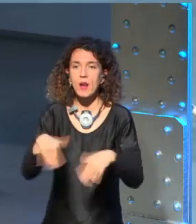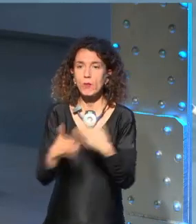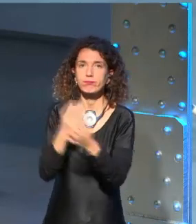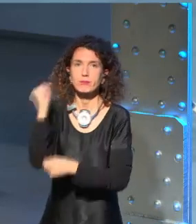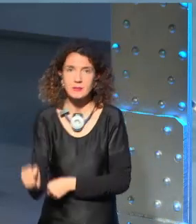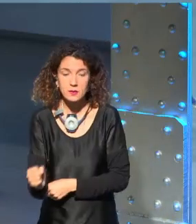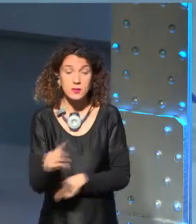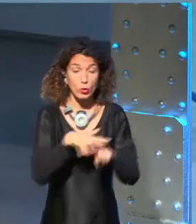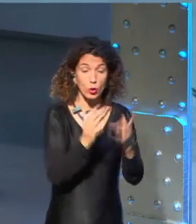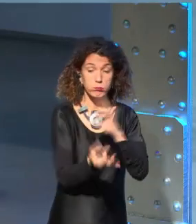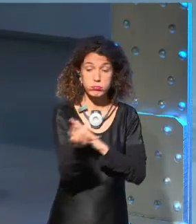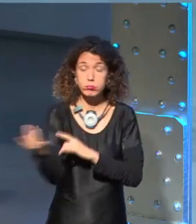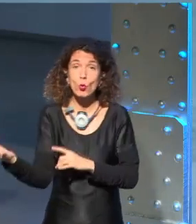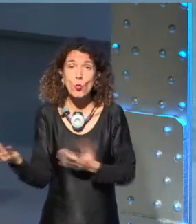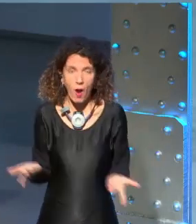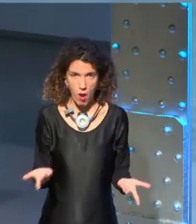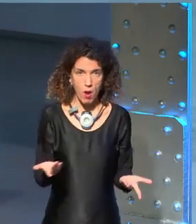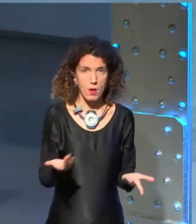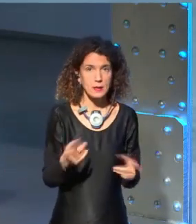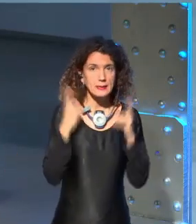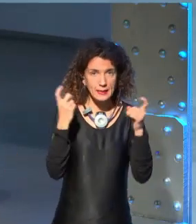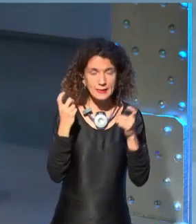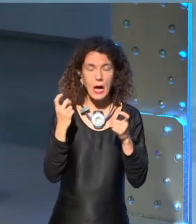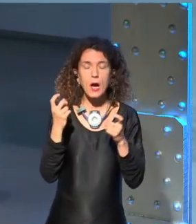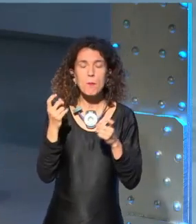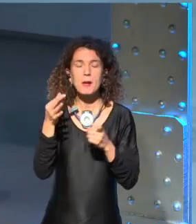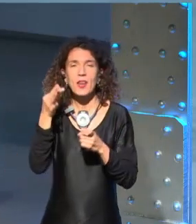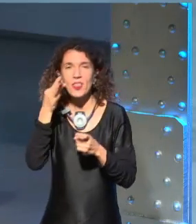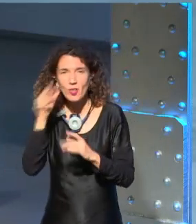It's a matter of trying to get to a total truth of what's happened.